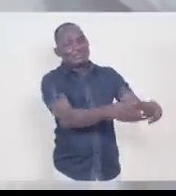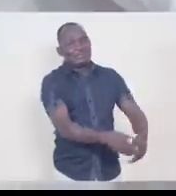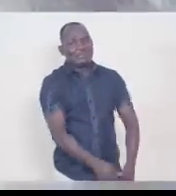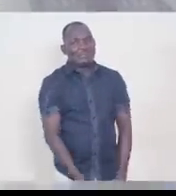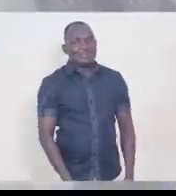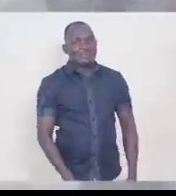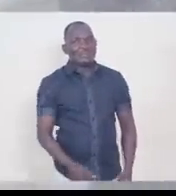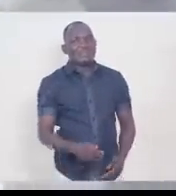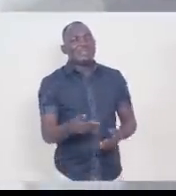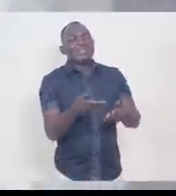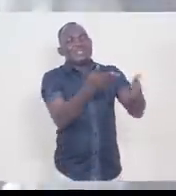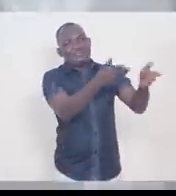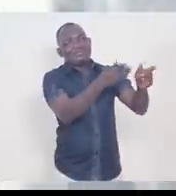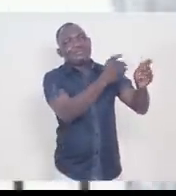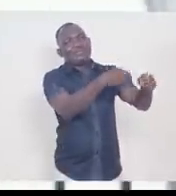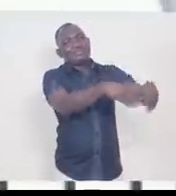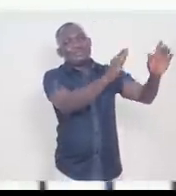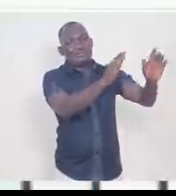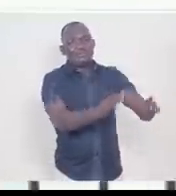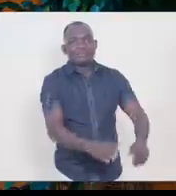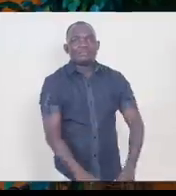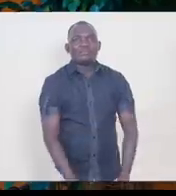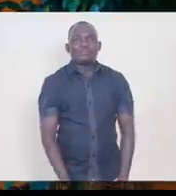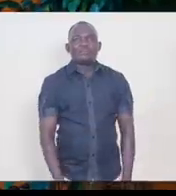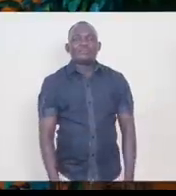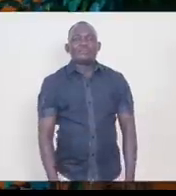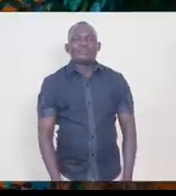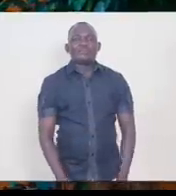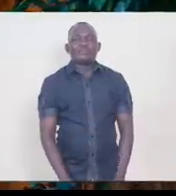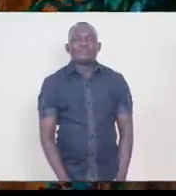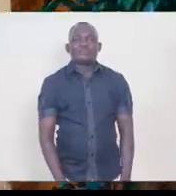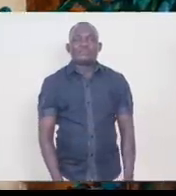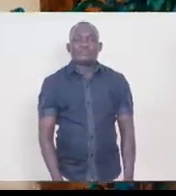This is Sarah. Yeah? Sarah.